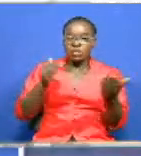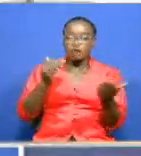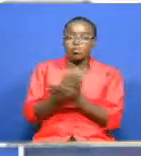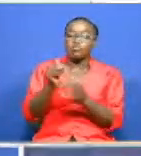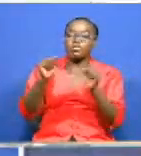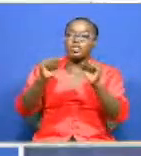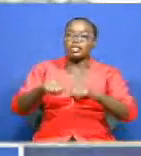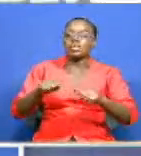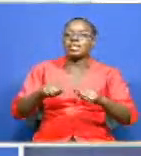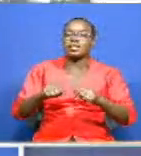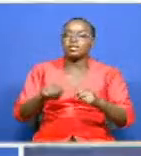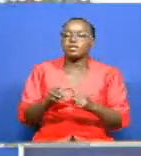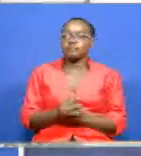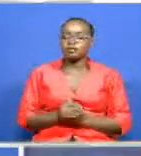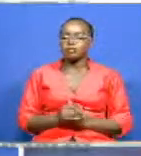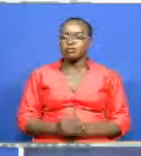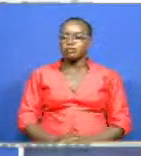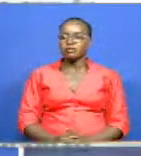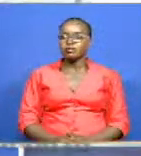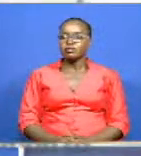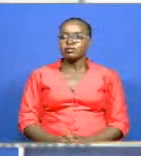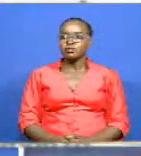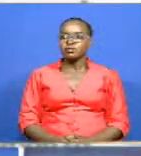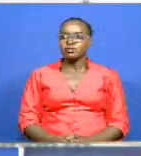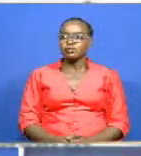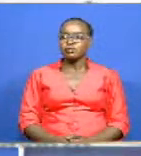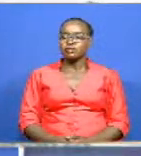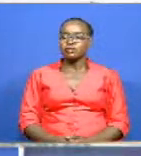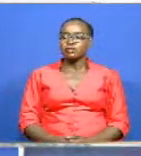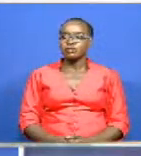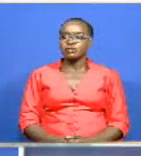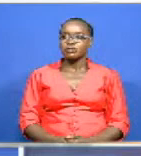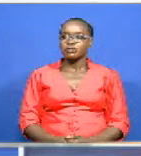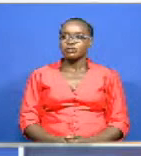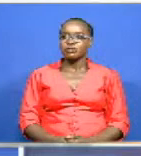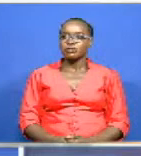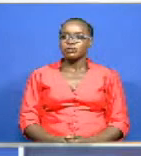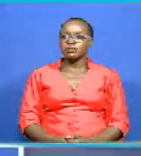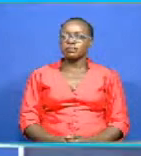deal. Beatrice Gatonye Ngetich, Channel One News.